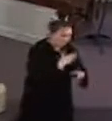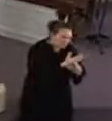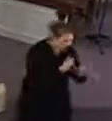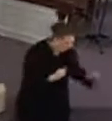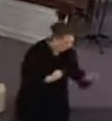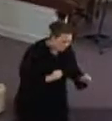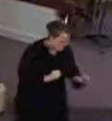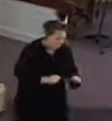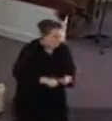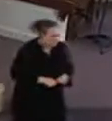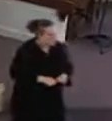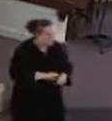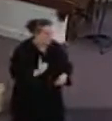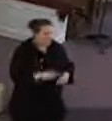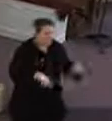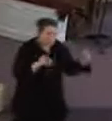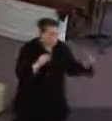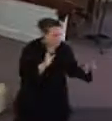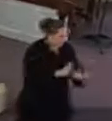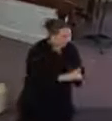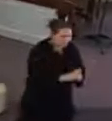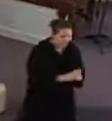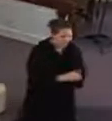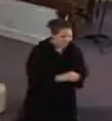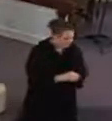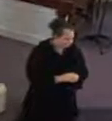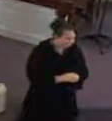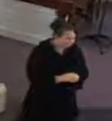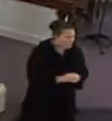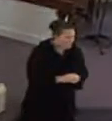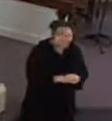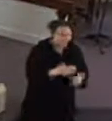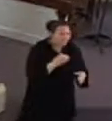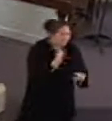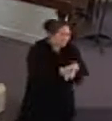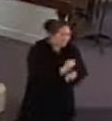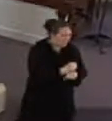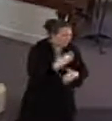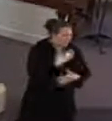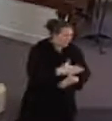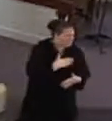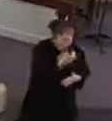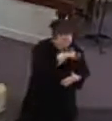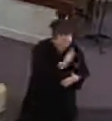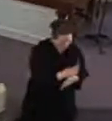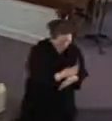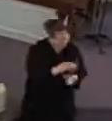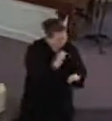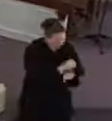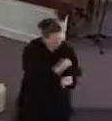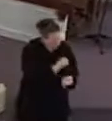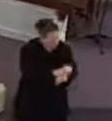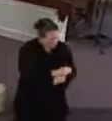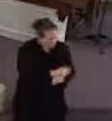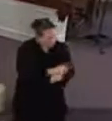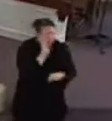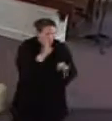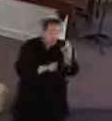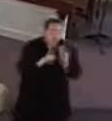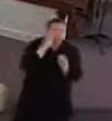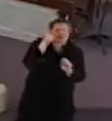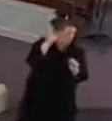I can't earn it. I can't earn it. But I'm working on pleasing my God. I'm working on honoring Him.